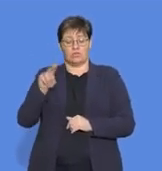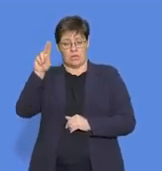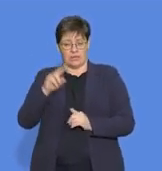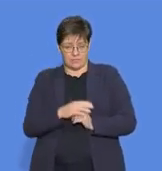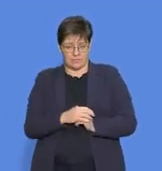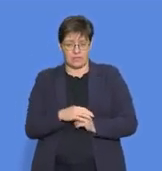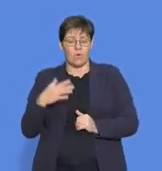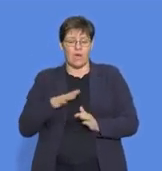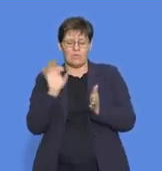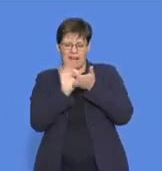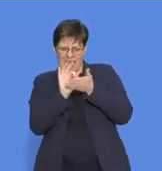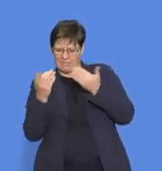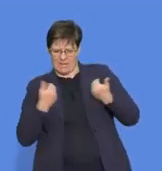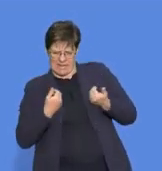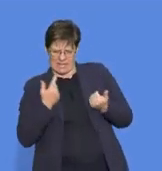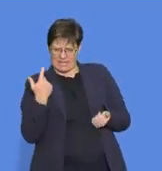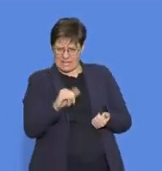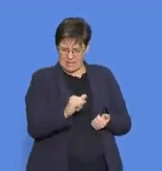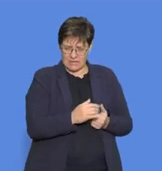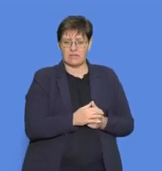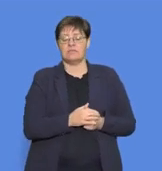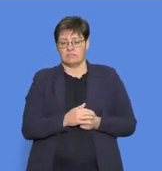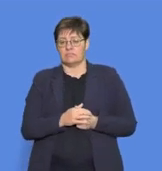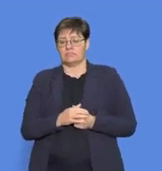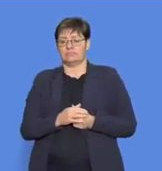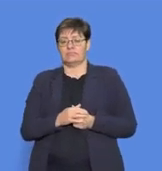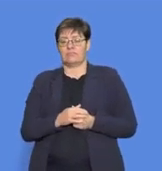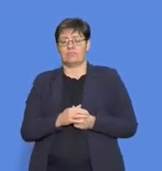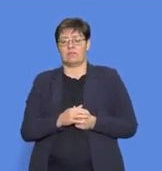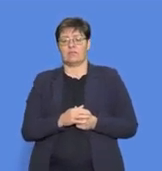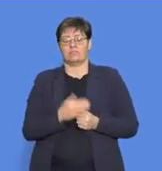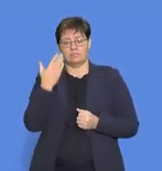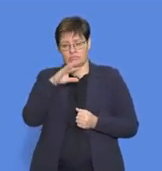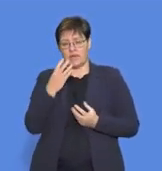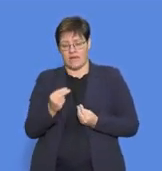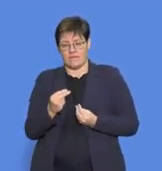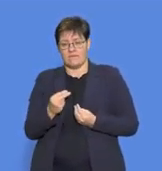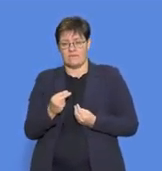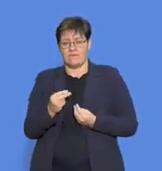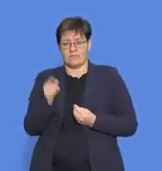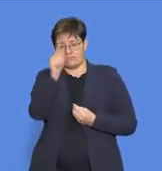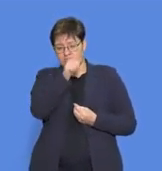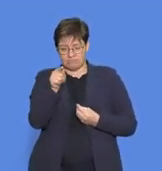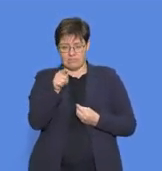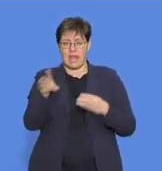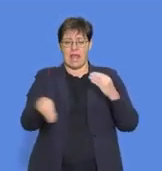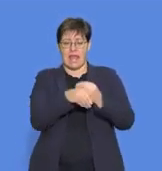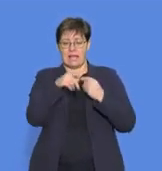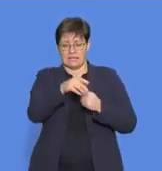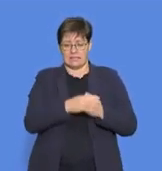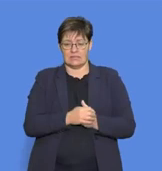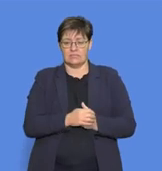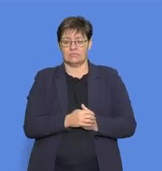cos of p, but remember I want to clean it up a bit still, so I want to do some algebra, and I notice I have some like terms here, so I can add the